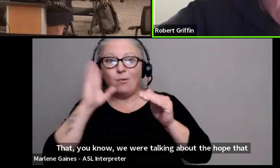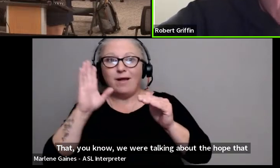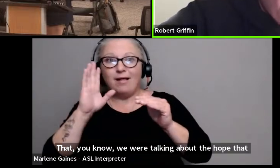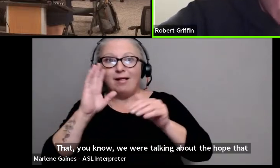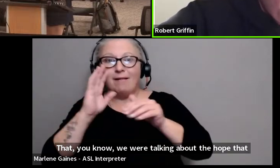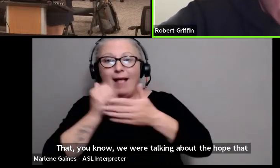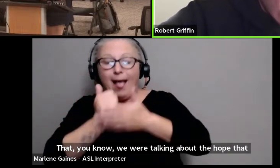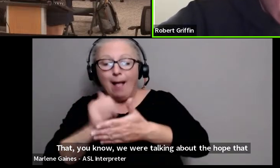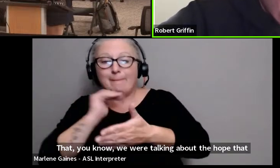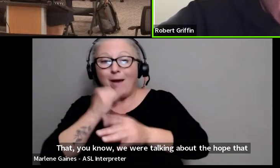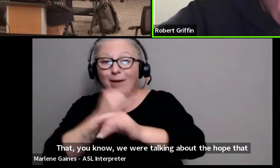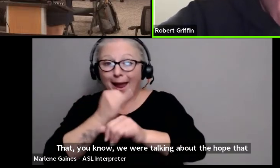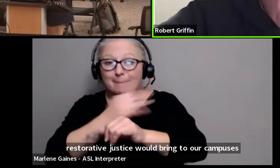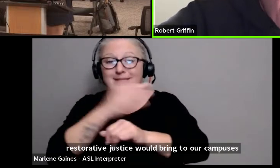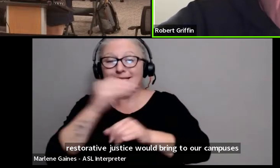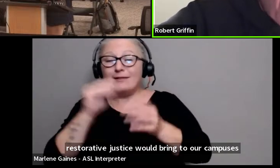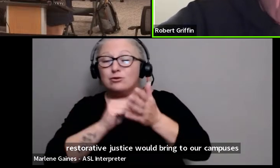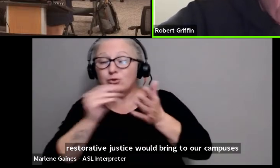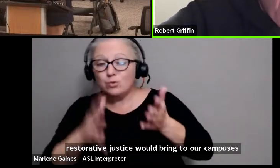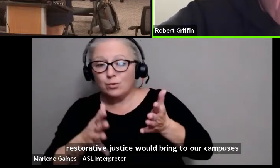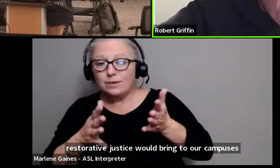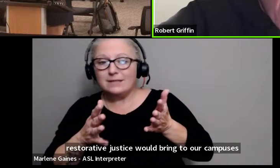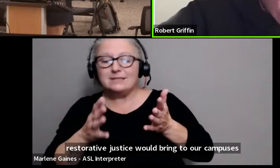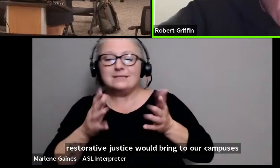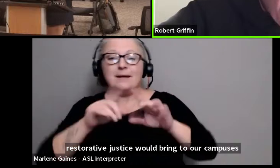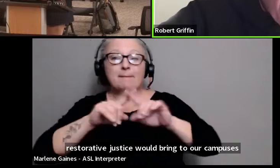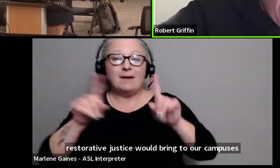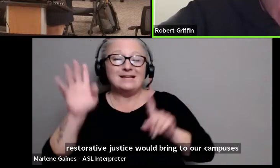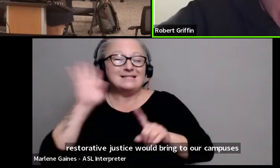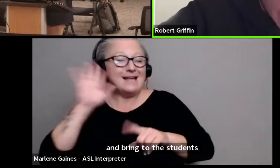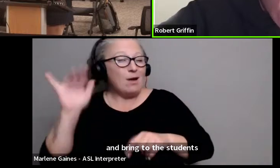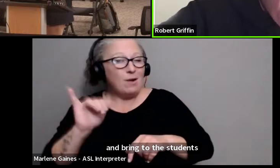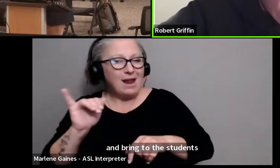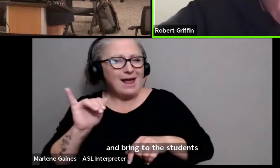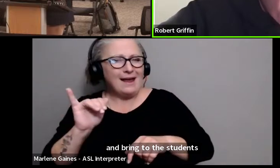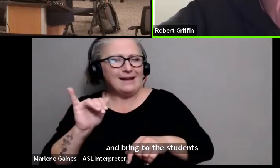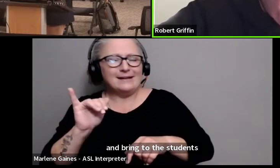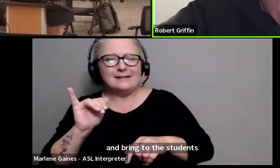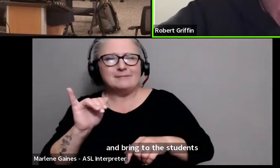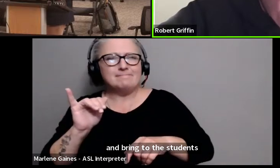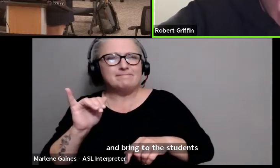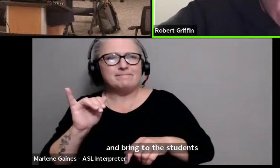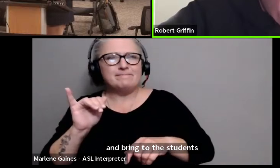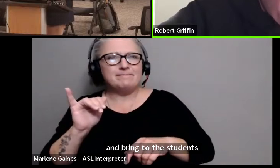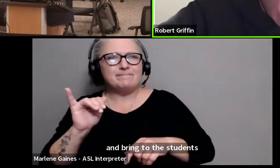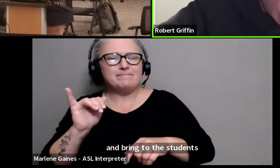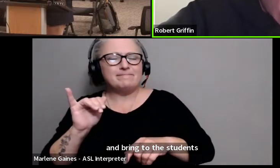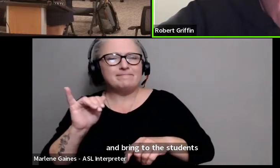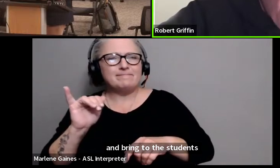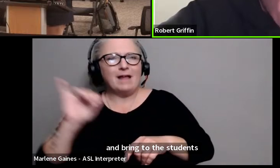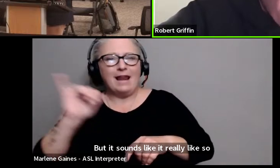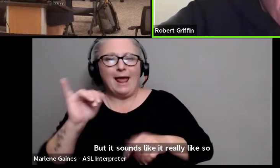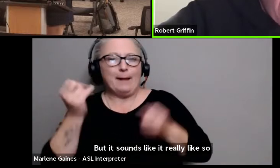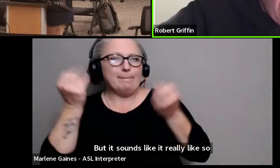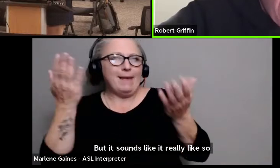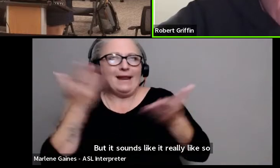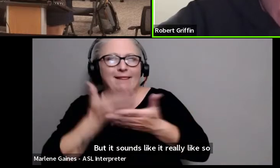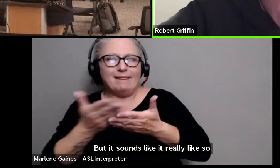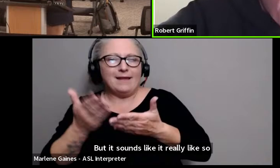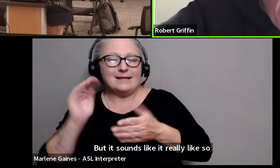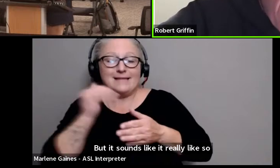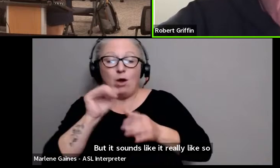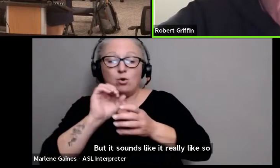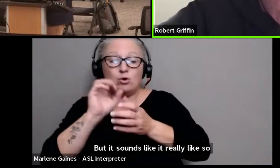and bring to the students. But it sounds like it really, like so many things in our society,